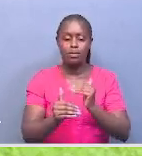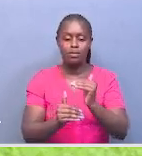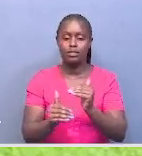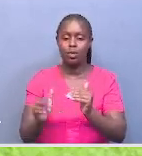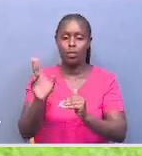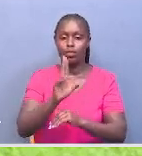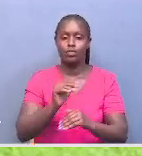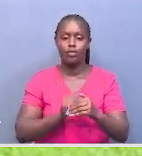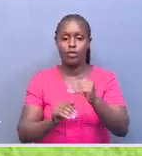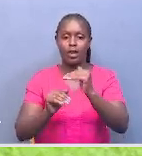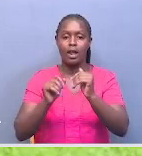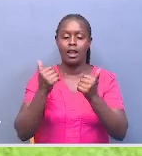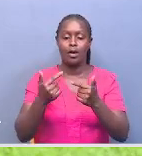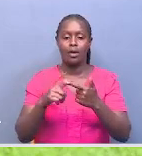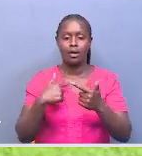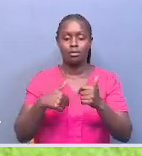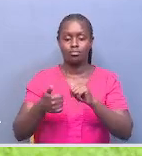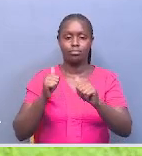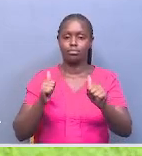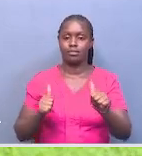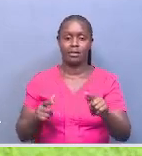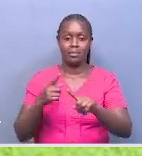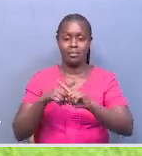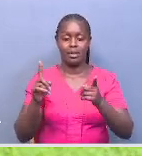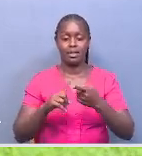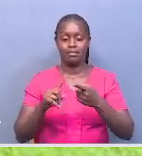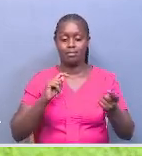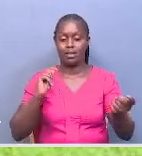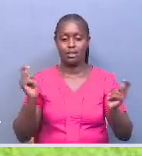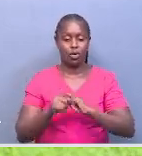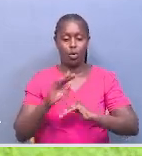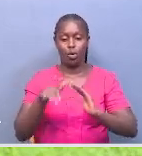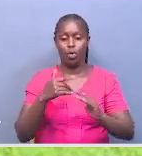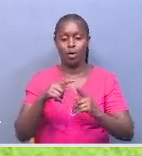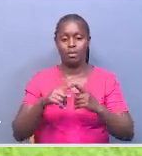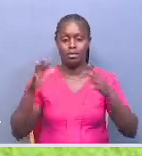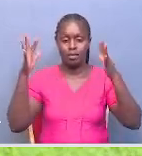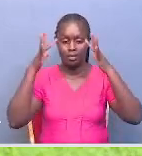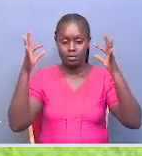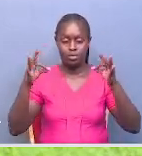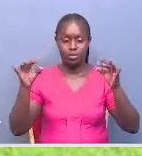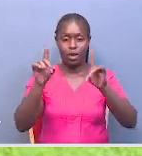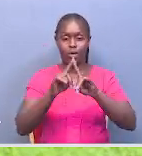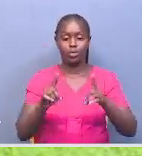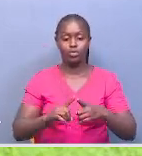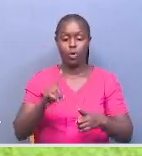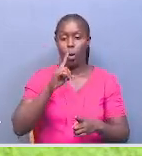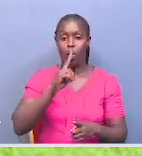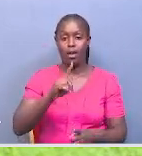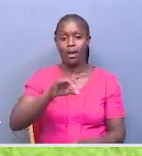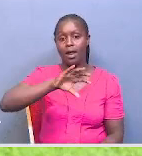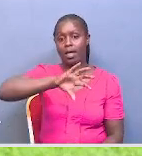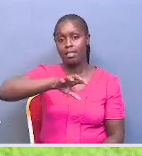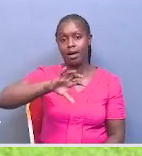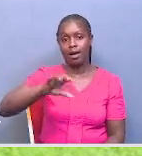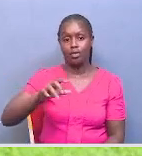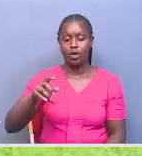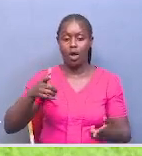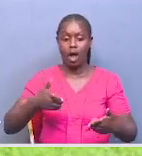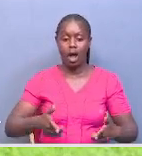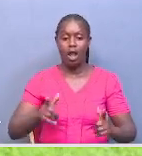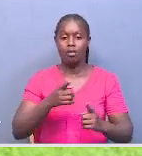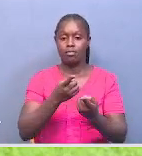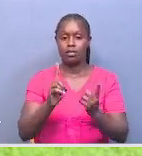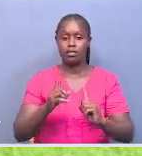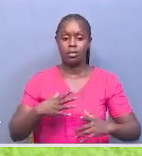that decision. So that's what happened. They overturned all this decision and actually ordered the county to allow these